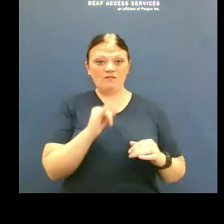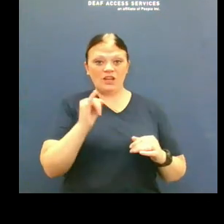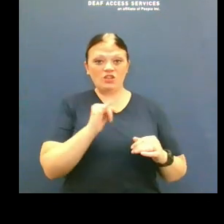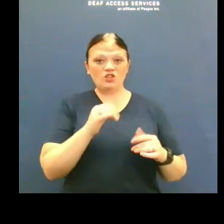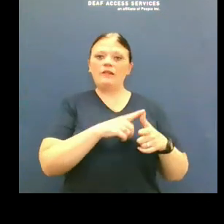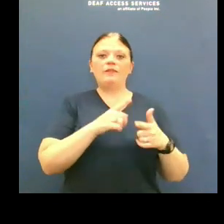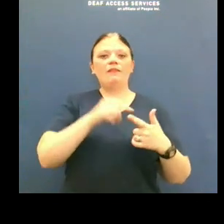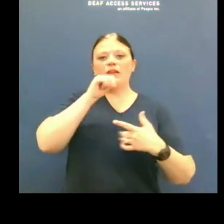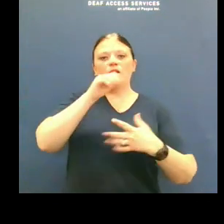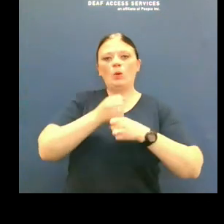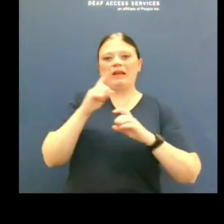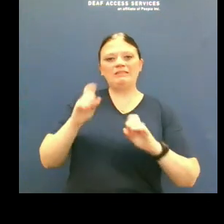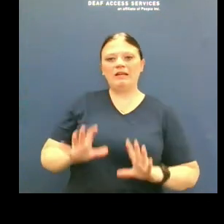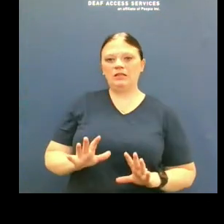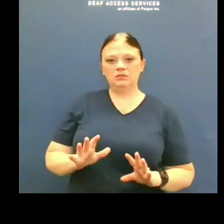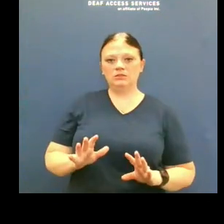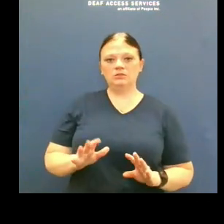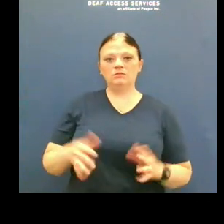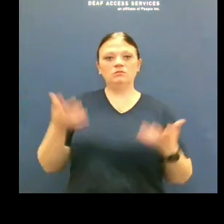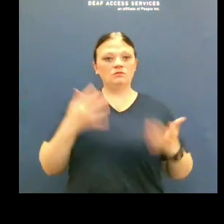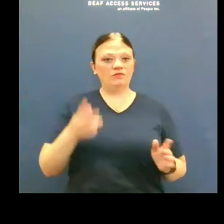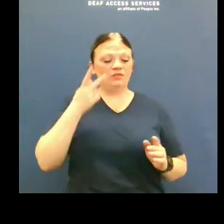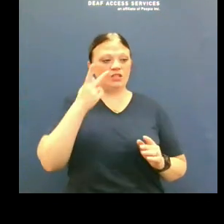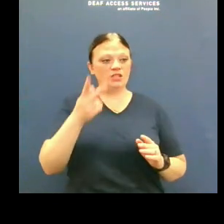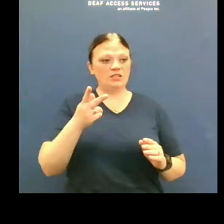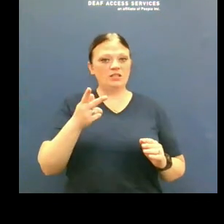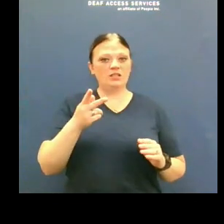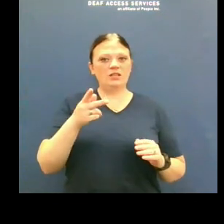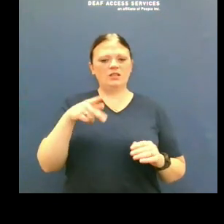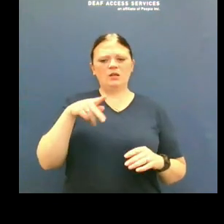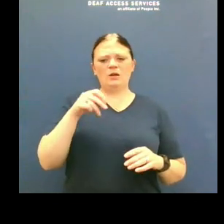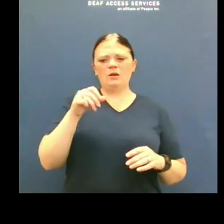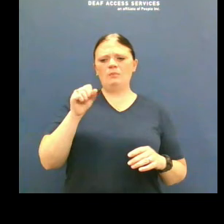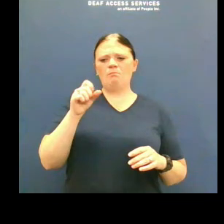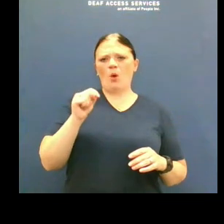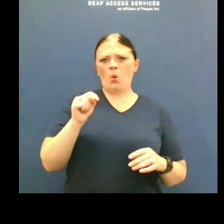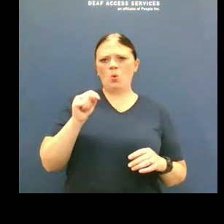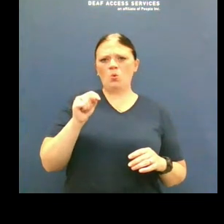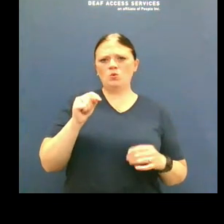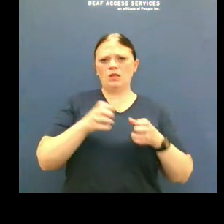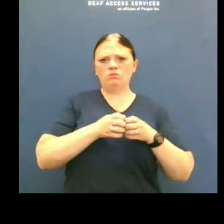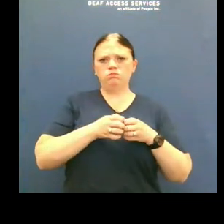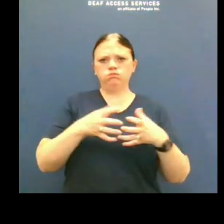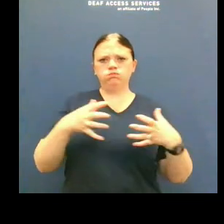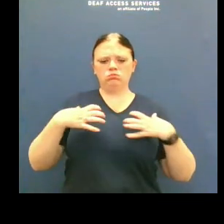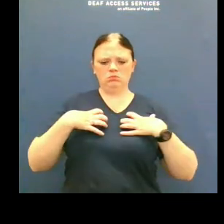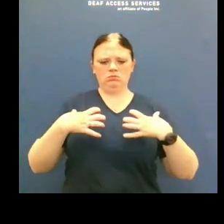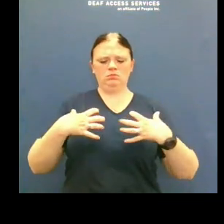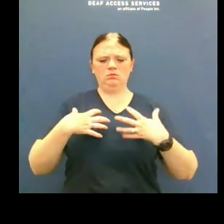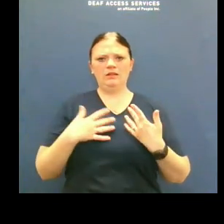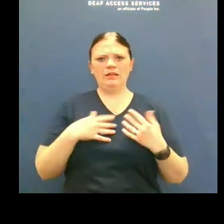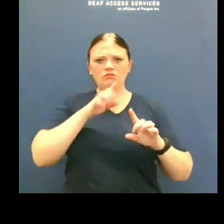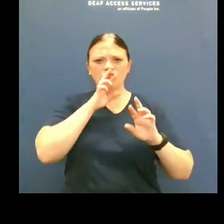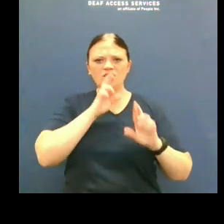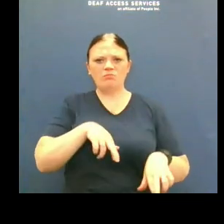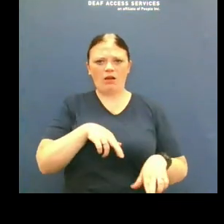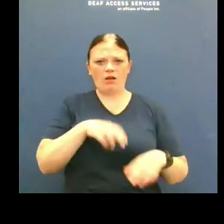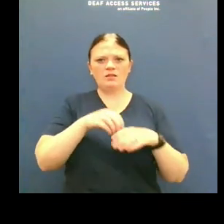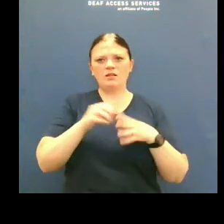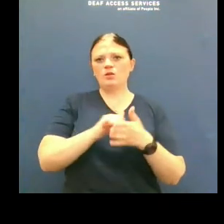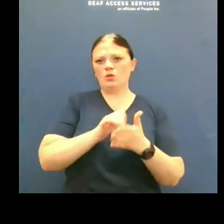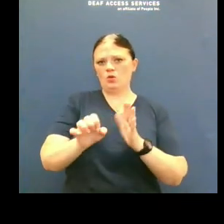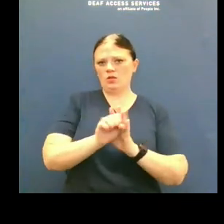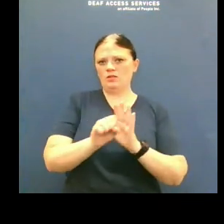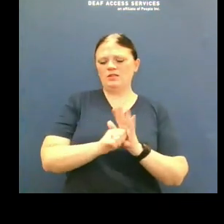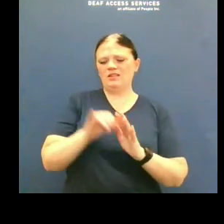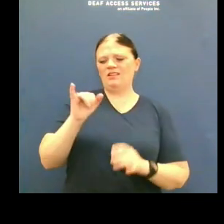to testing. We have seen a post-inflammatory response among some young people, unfortunately, in New York State and